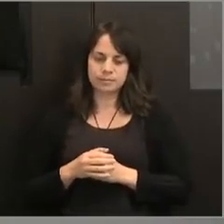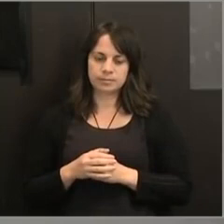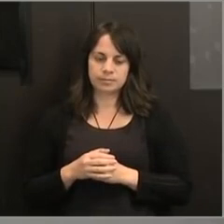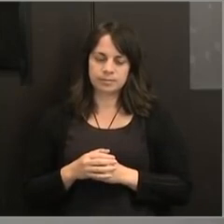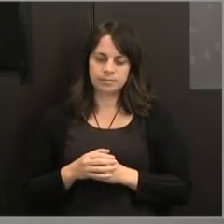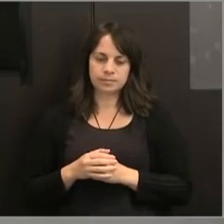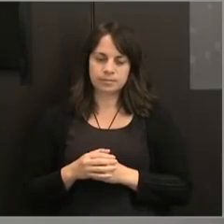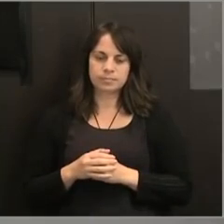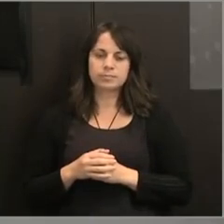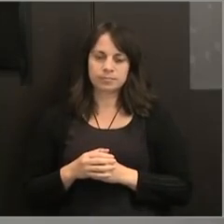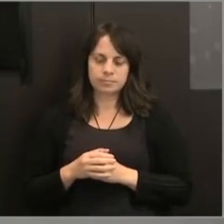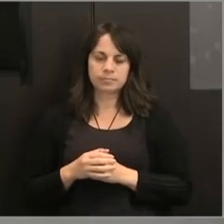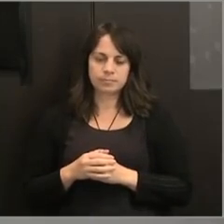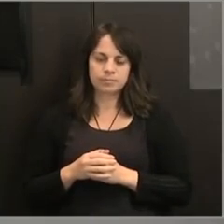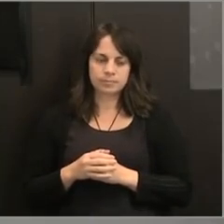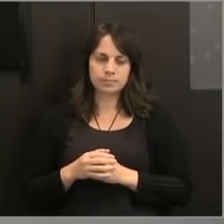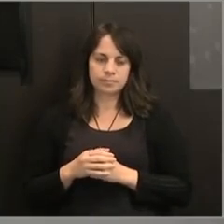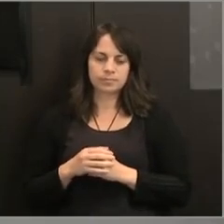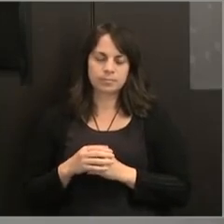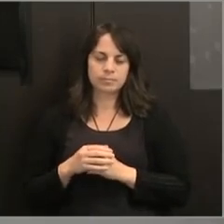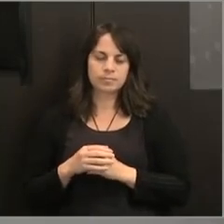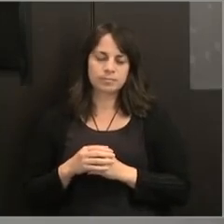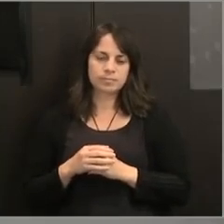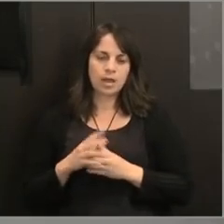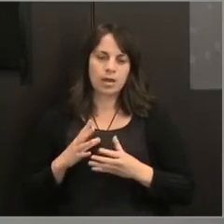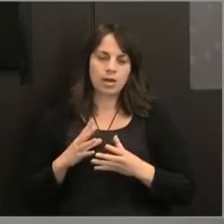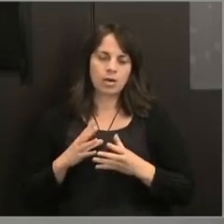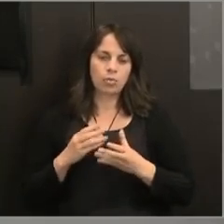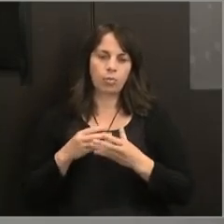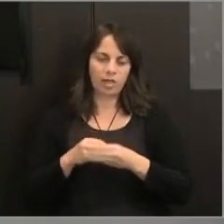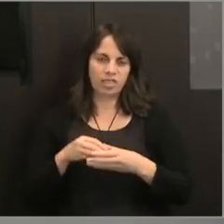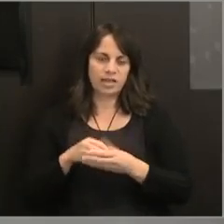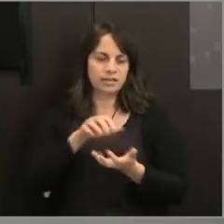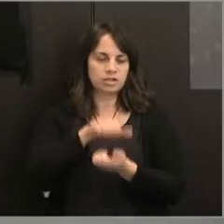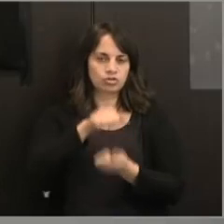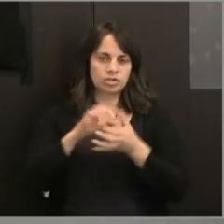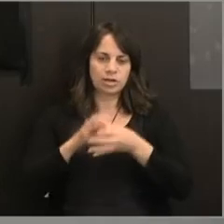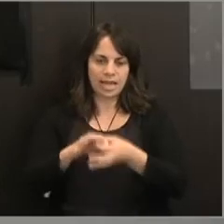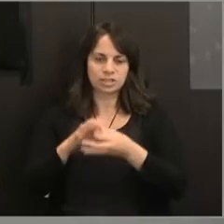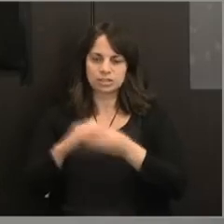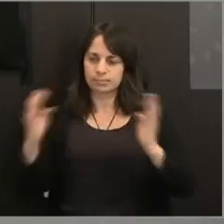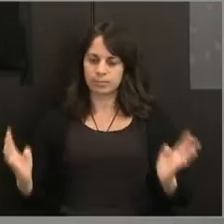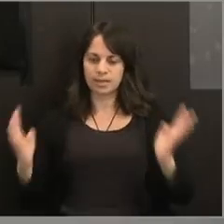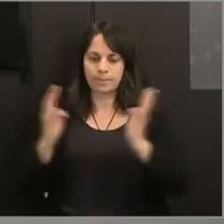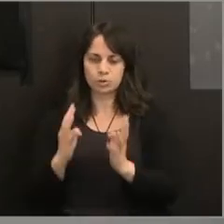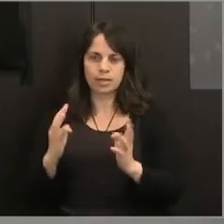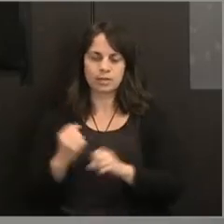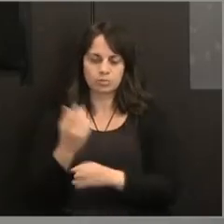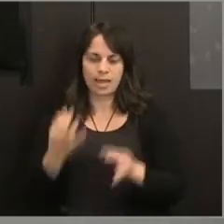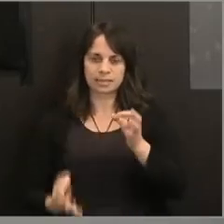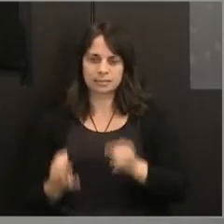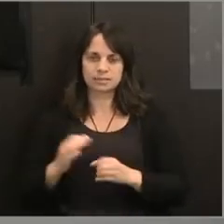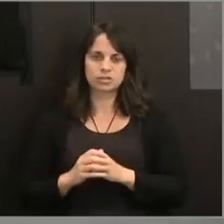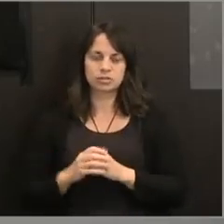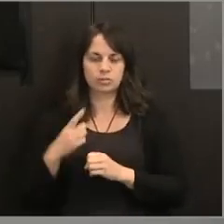together within the treaty relationship to make joint decisions about matters of